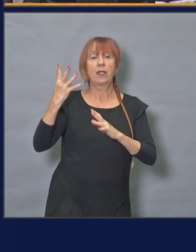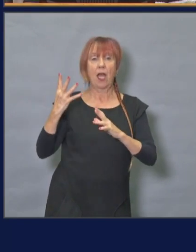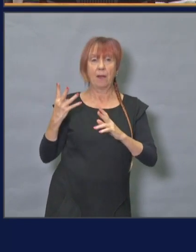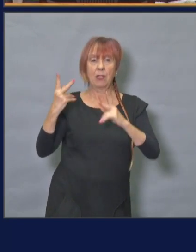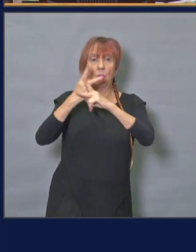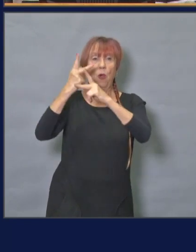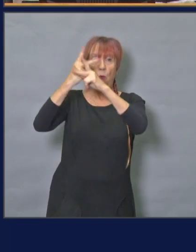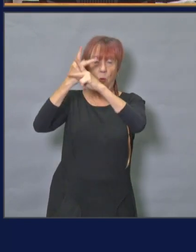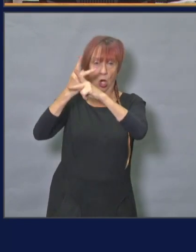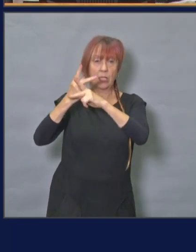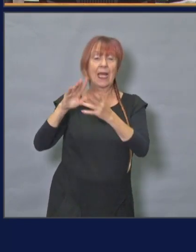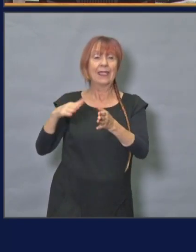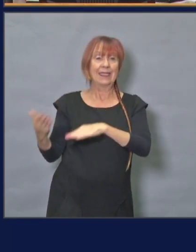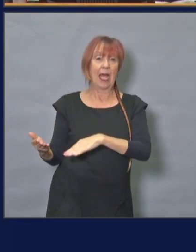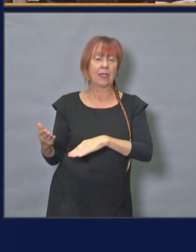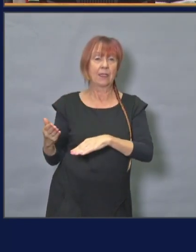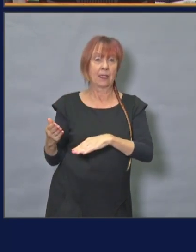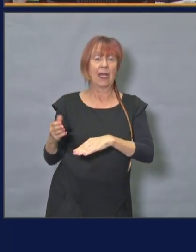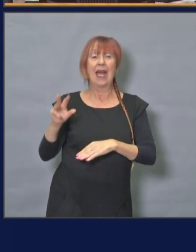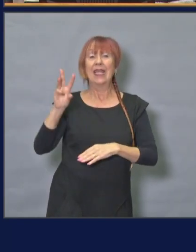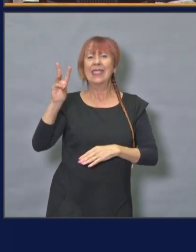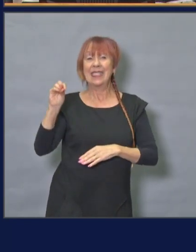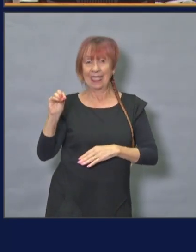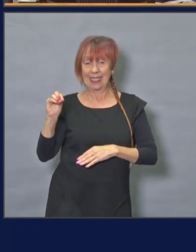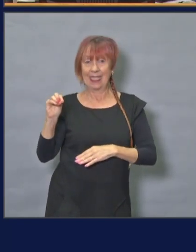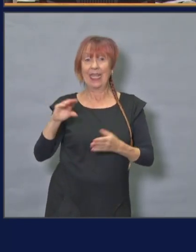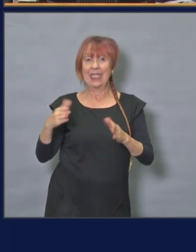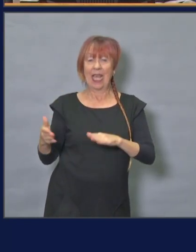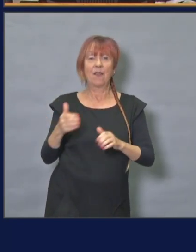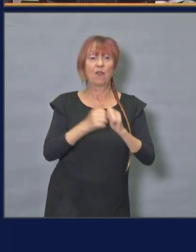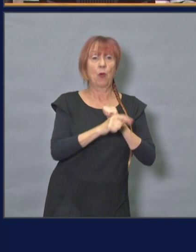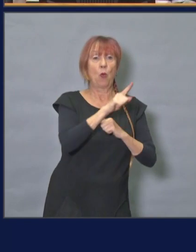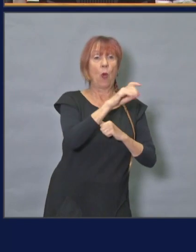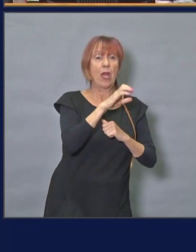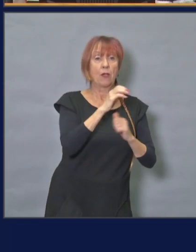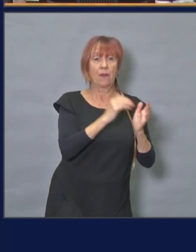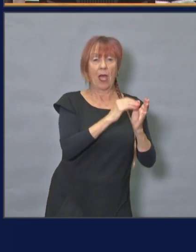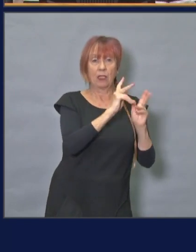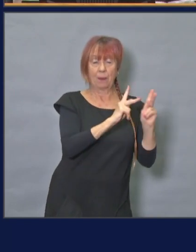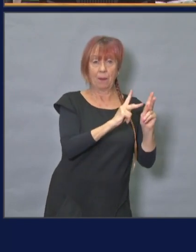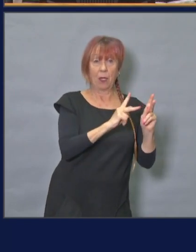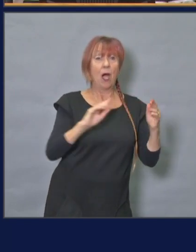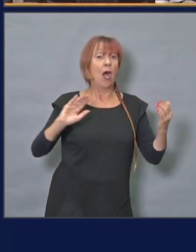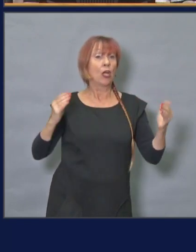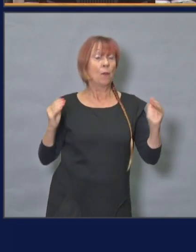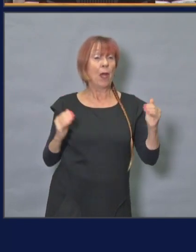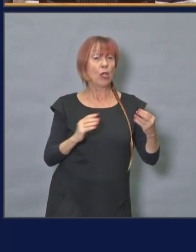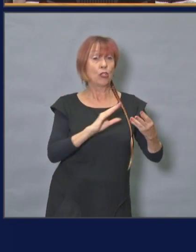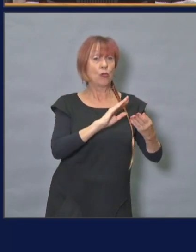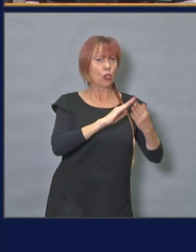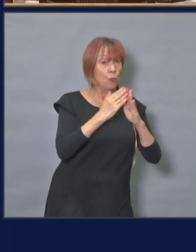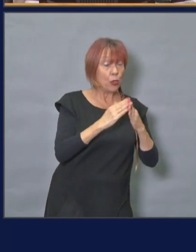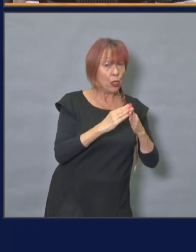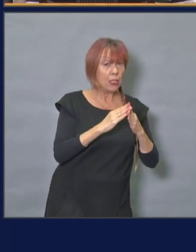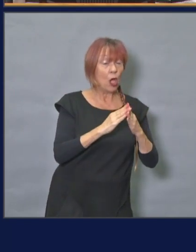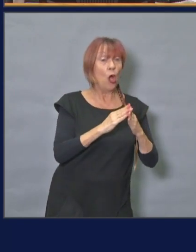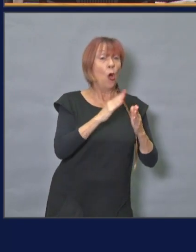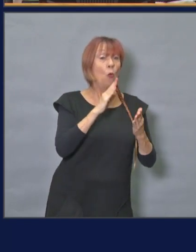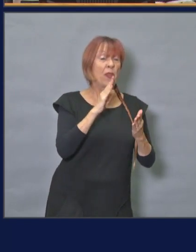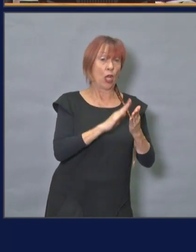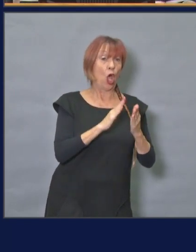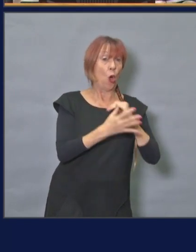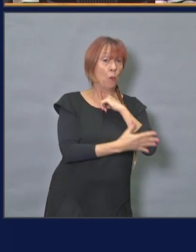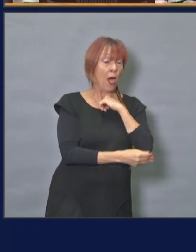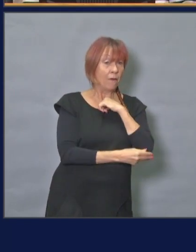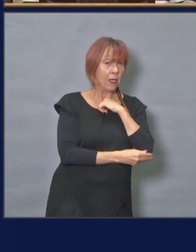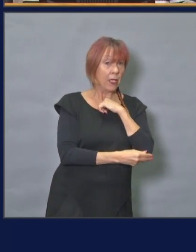of deaths for COVID-19 at 60 deaths per 100,000 people when compared to communities that have very low poverty